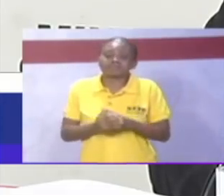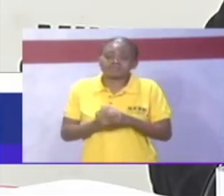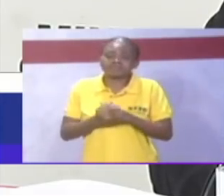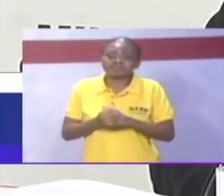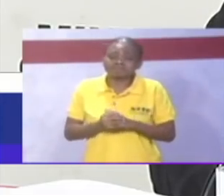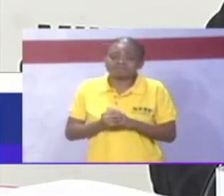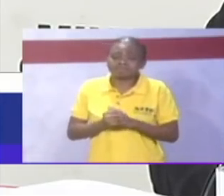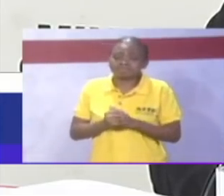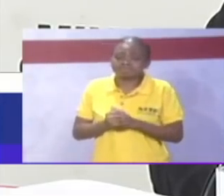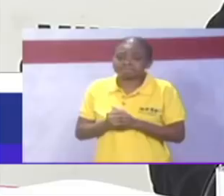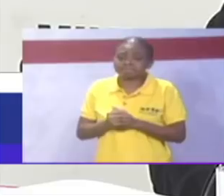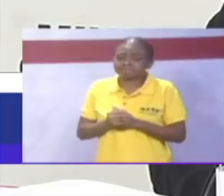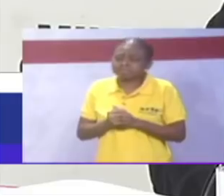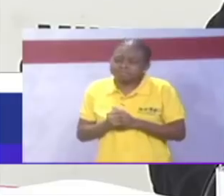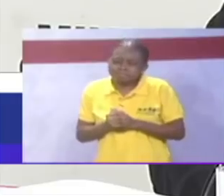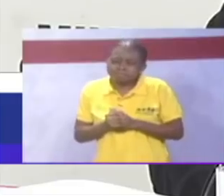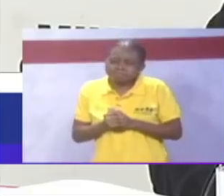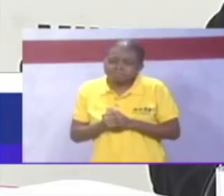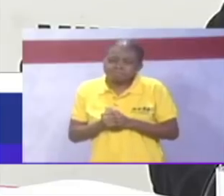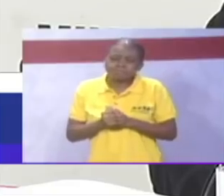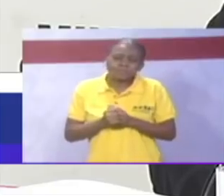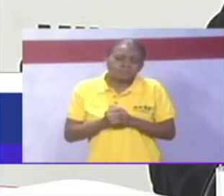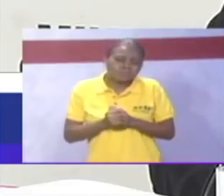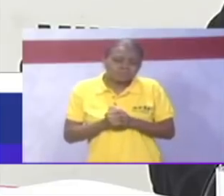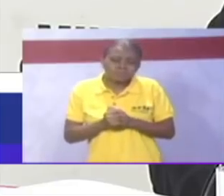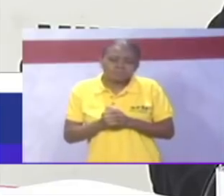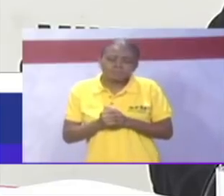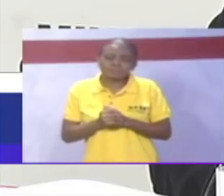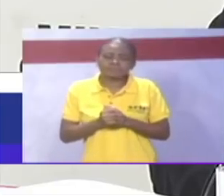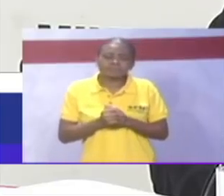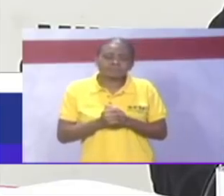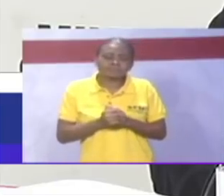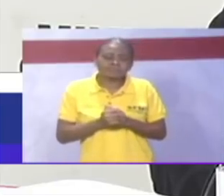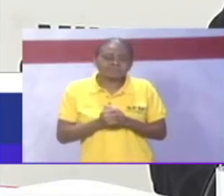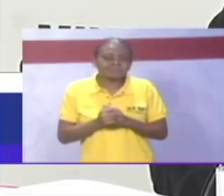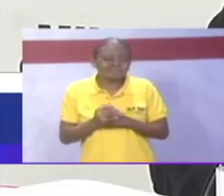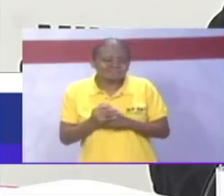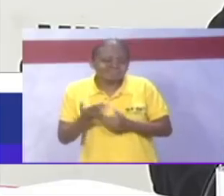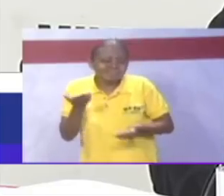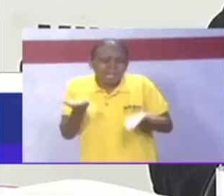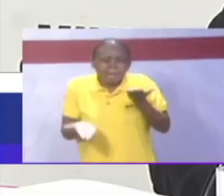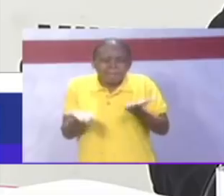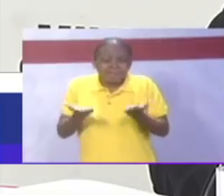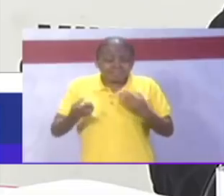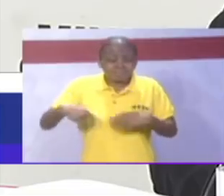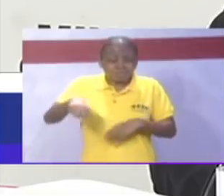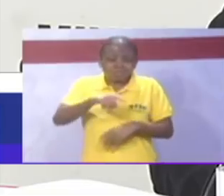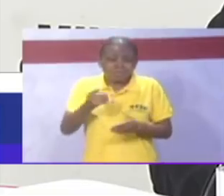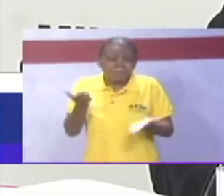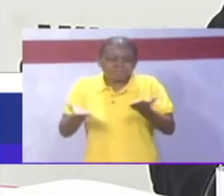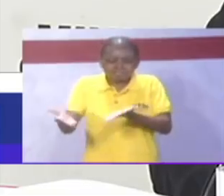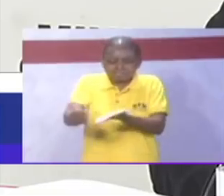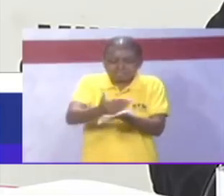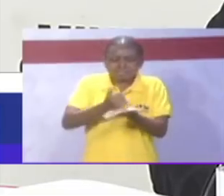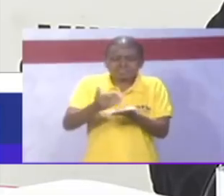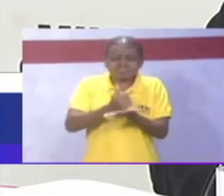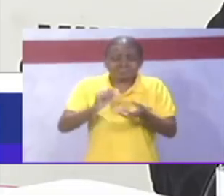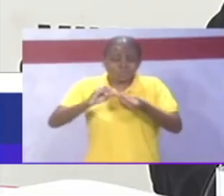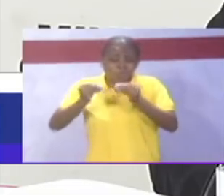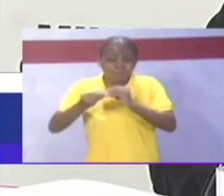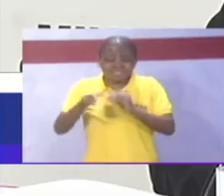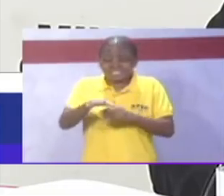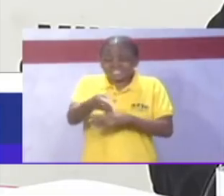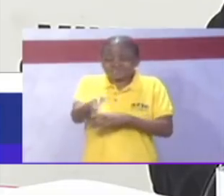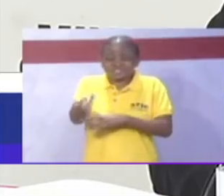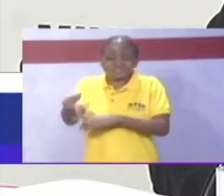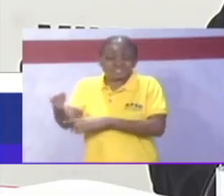COVID-19, because other countries may not necessarily collect data in the same way, the death registrations may not actually capture the